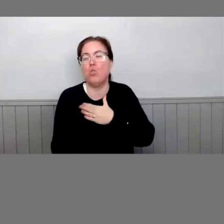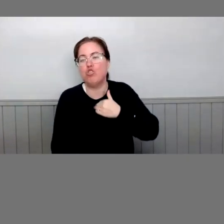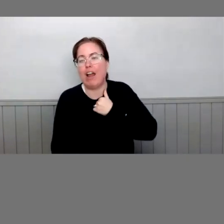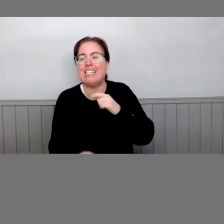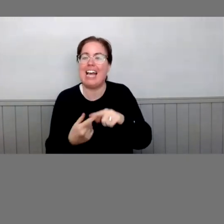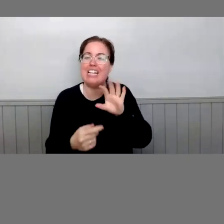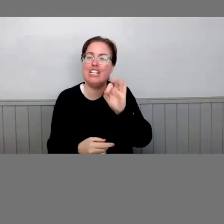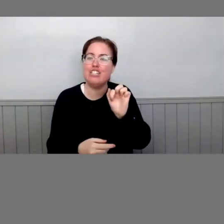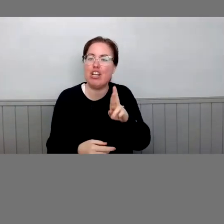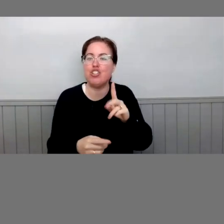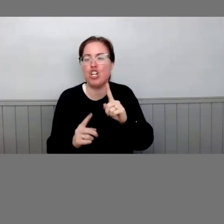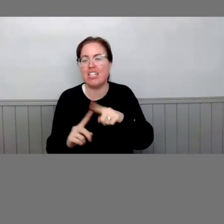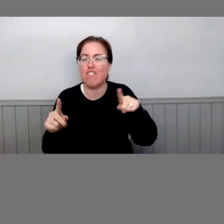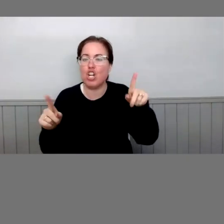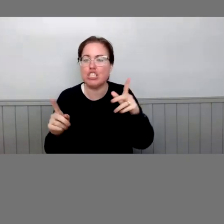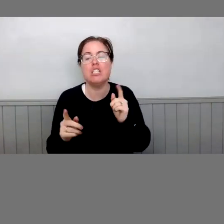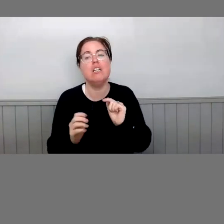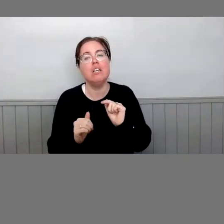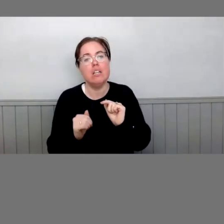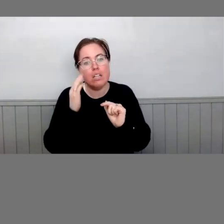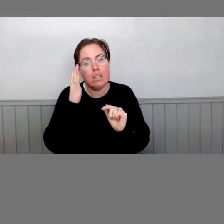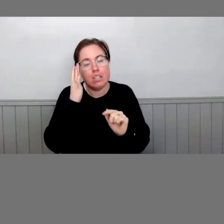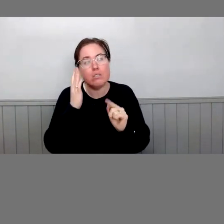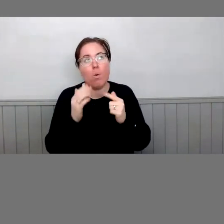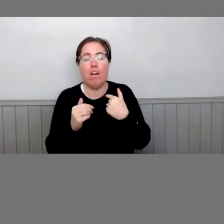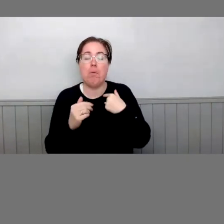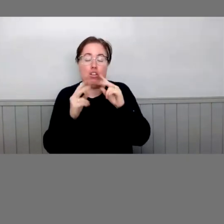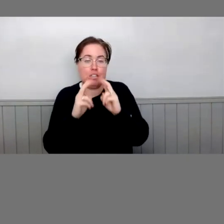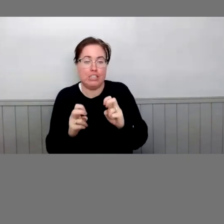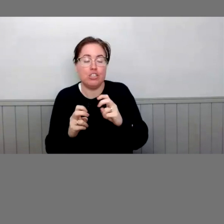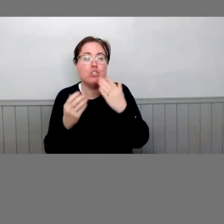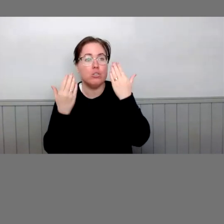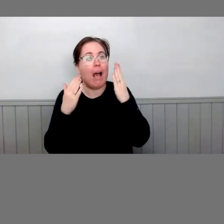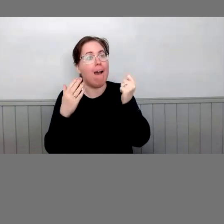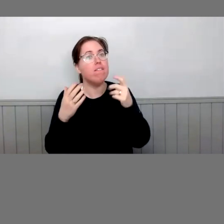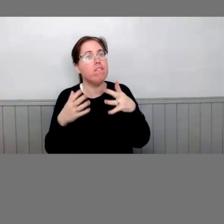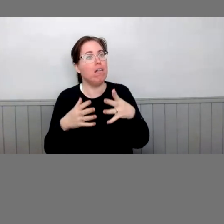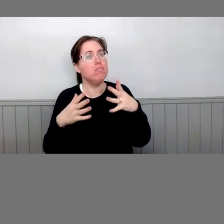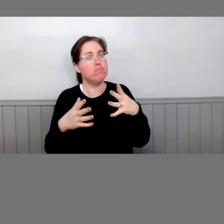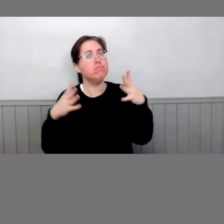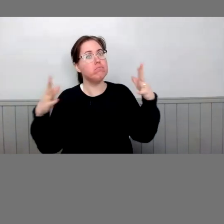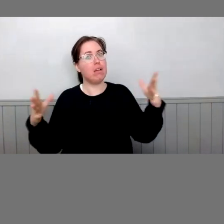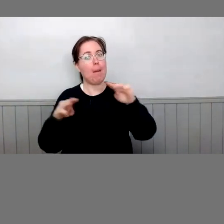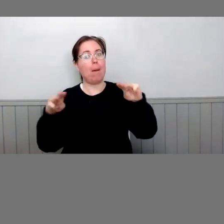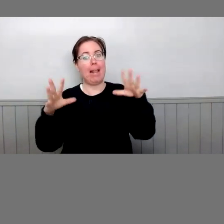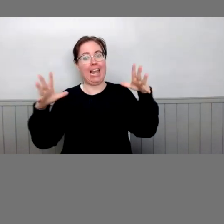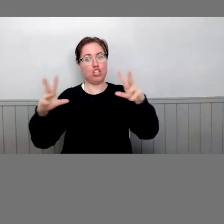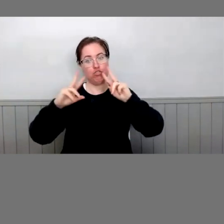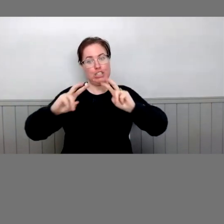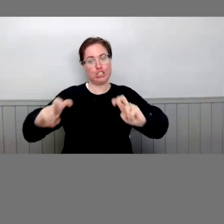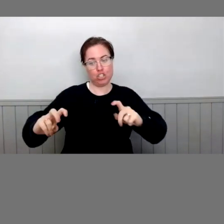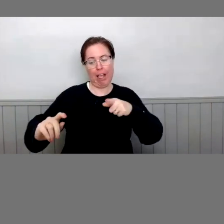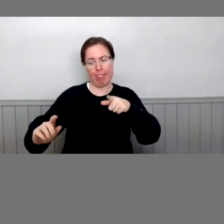I suppose from wider research, there has been kind of large scale population research conducted, and it was kind of identified